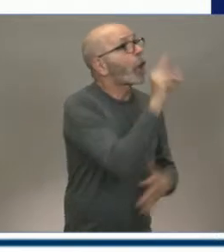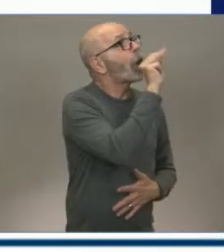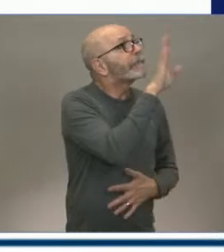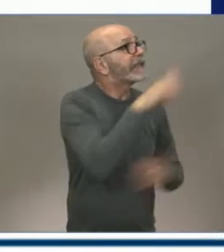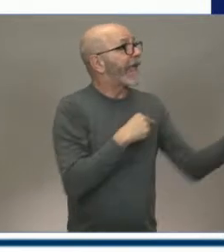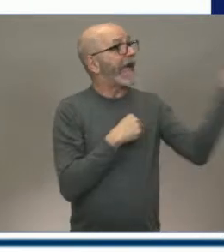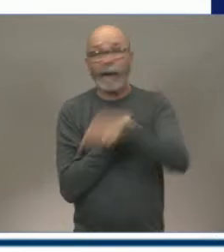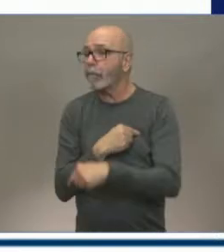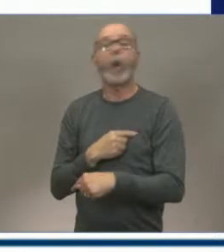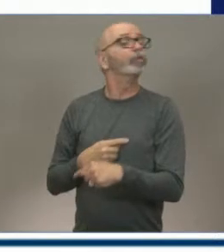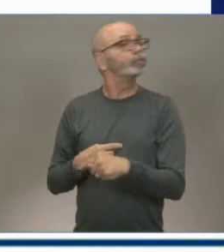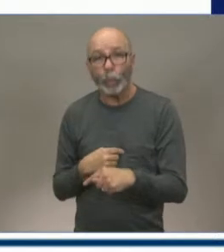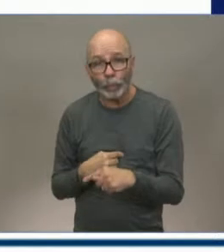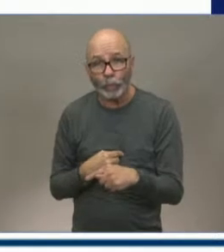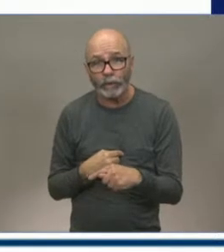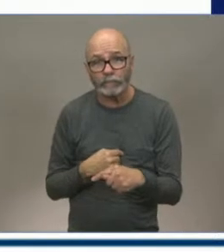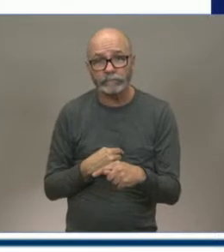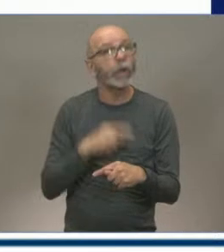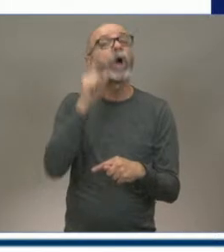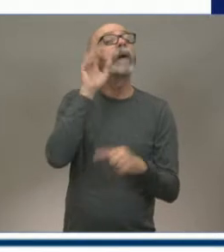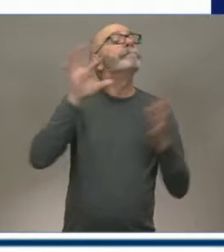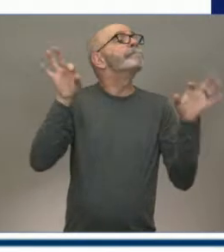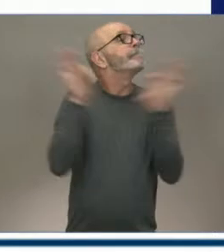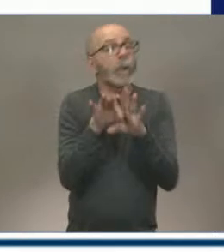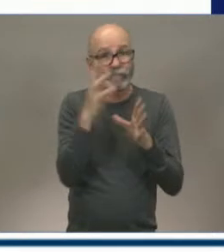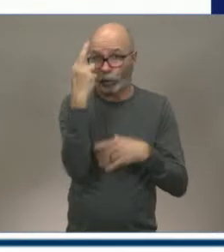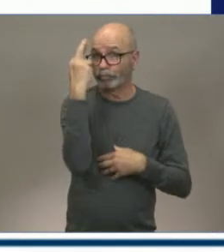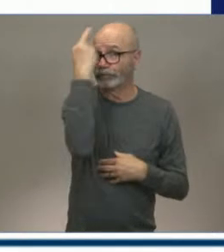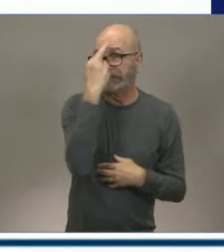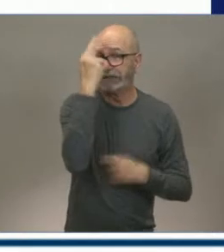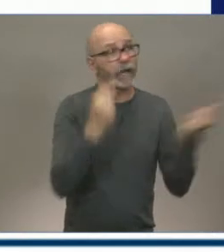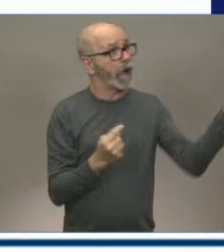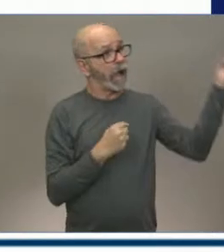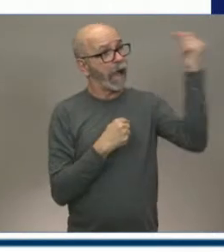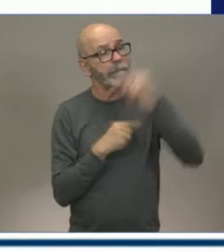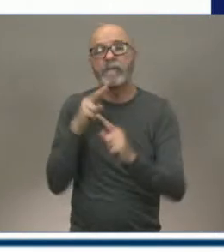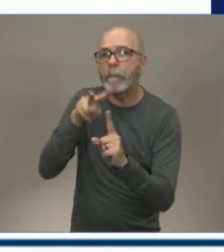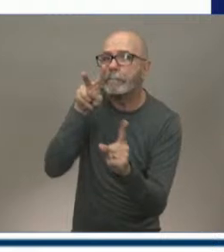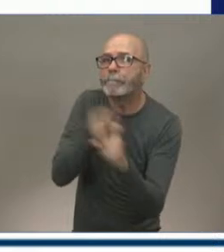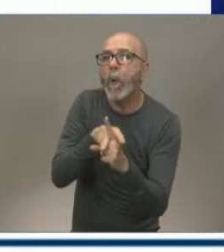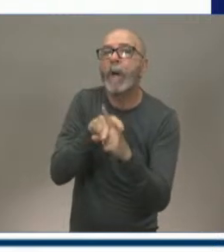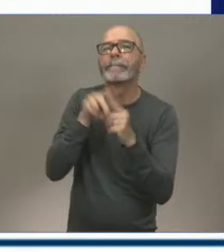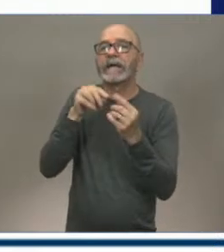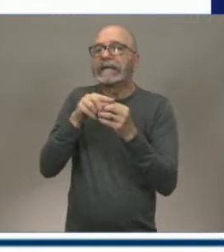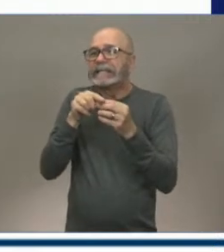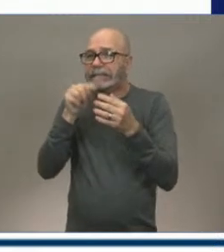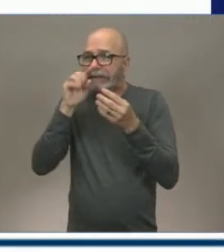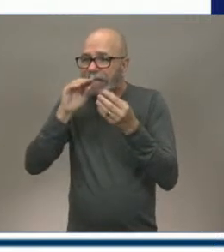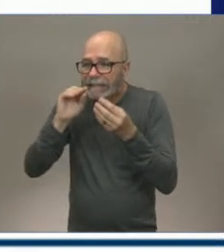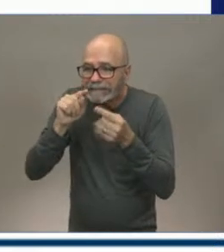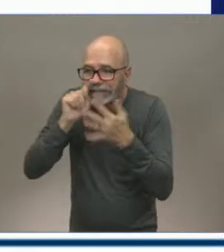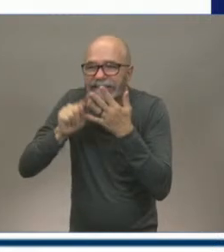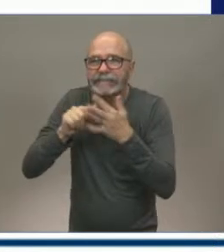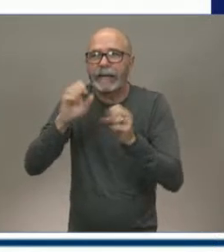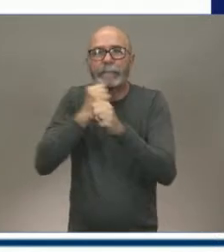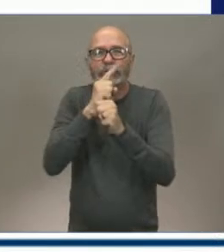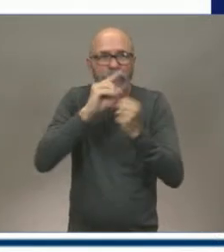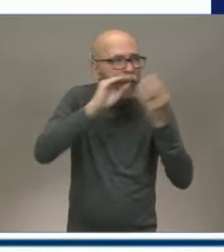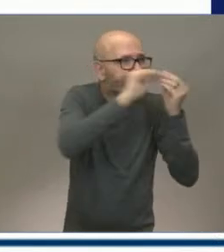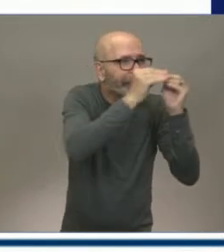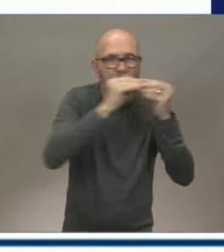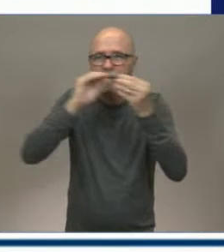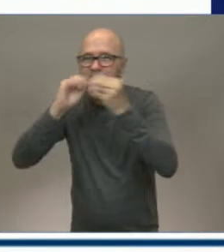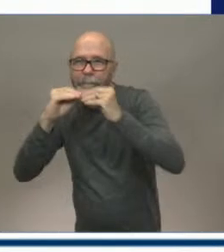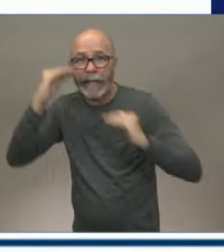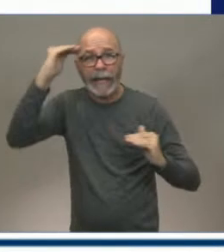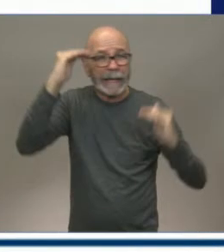will stay in touch with New Brunswick and monitor their numbers and, of course, our own to determine when we can lift this